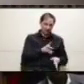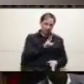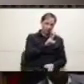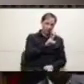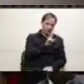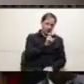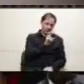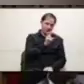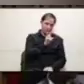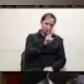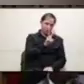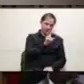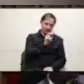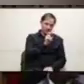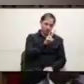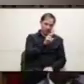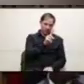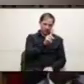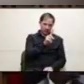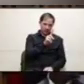until